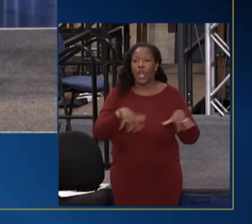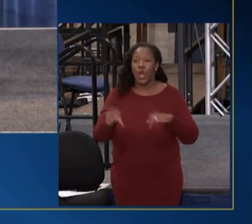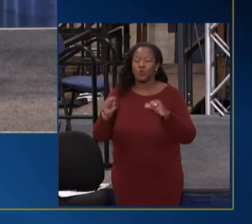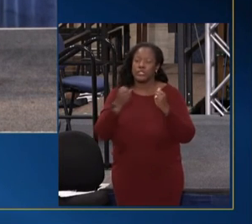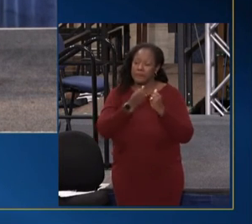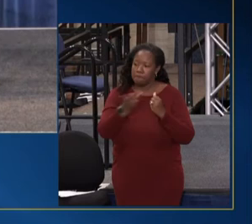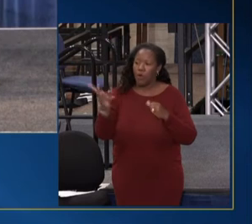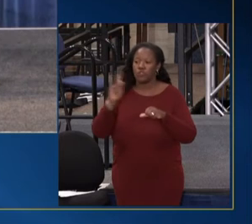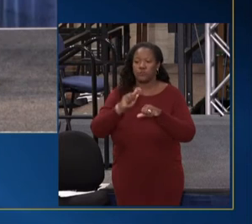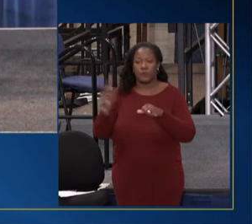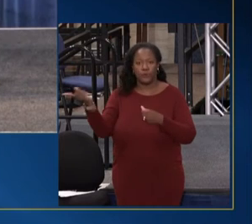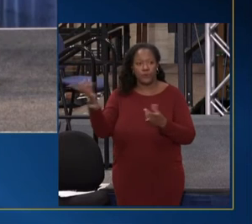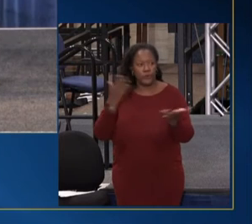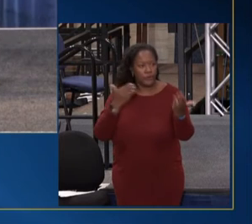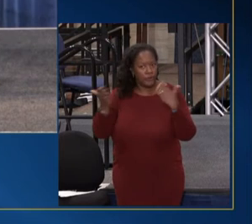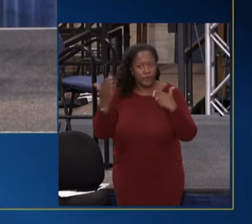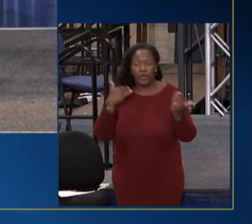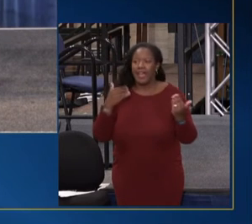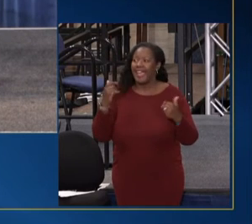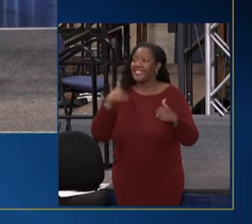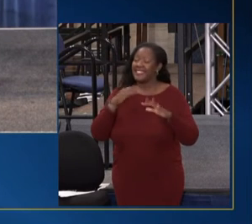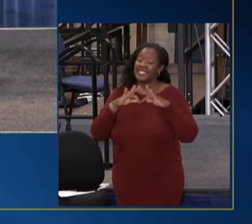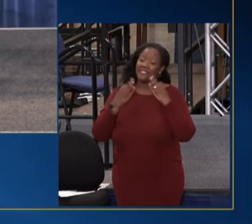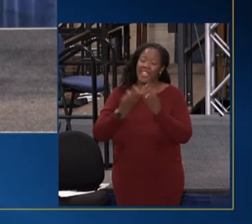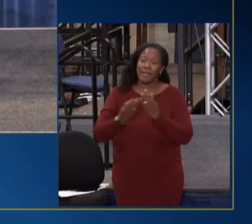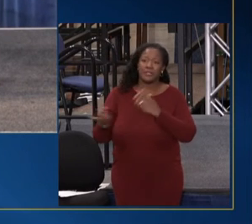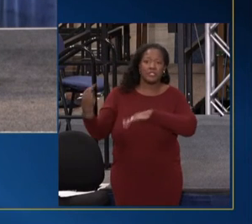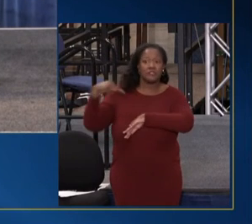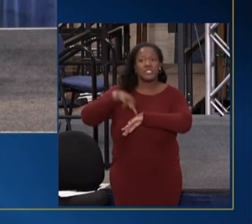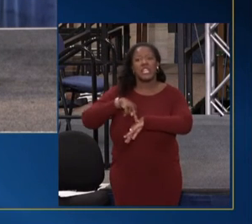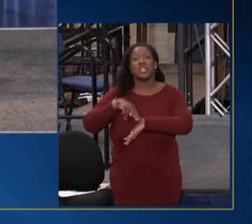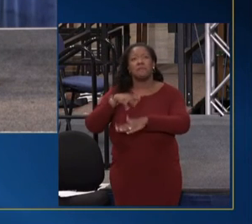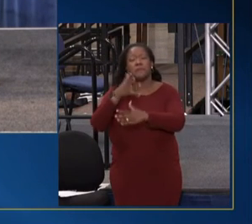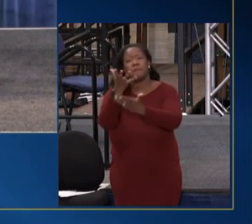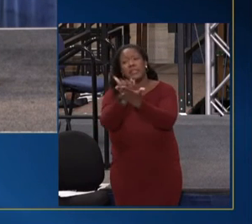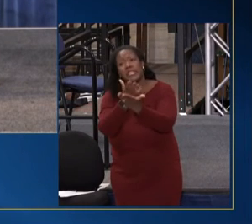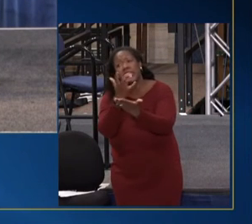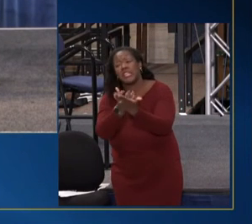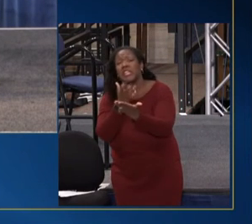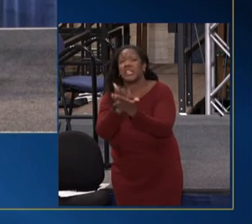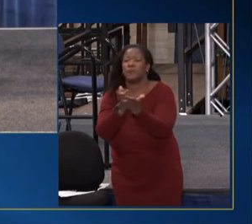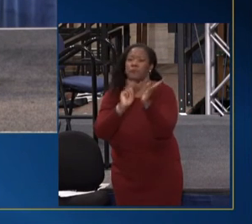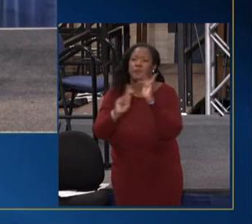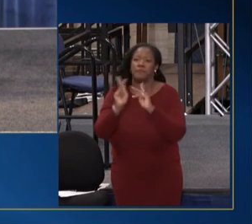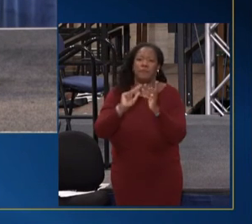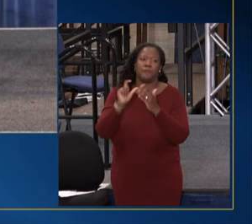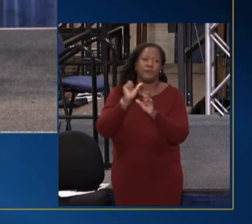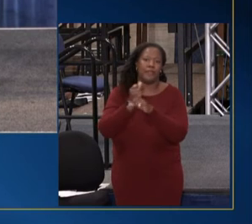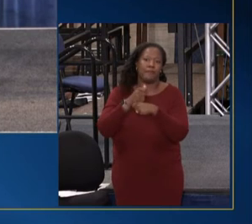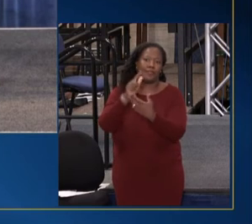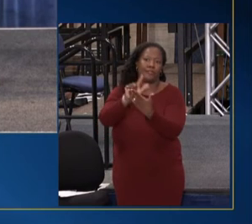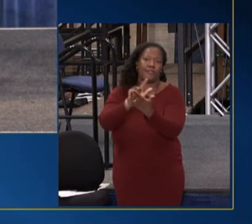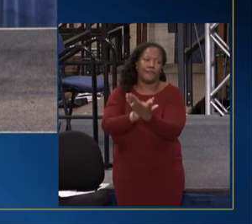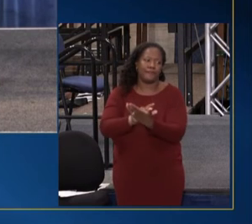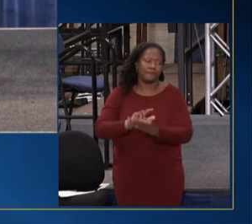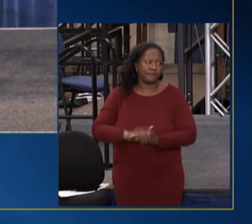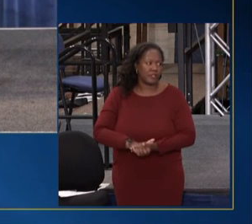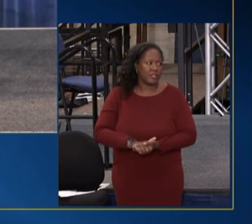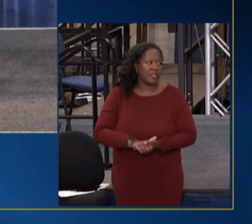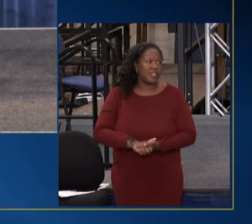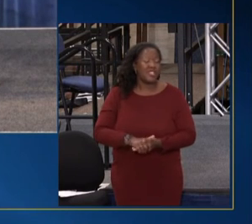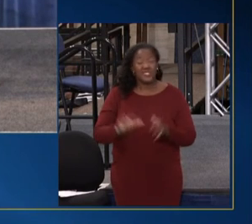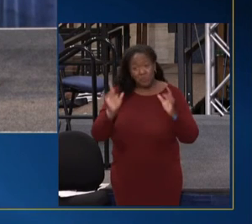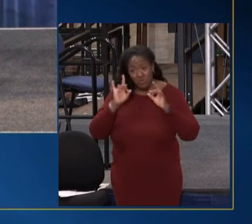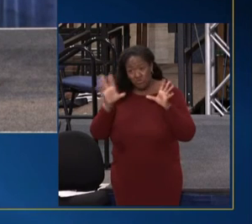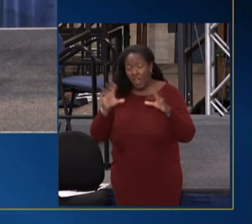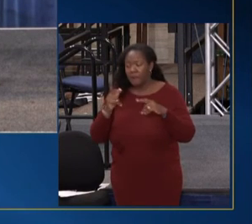That our folks and families across the country have stood up and pleaded with their lawmakers. So just a great trauma